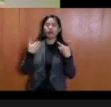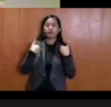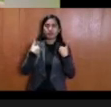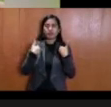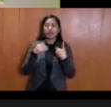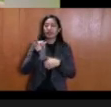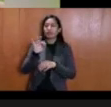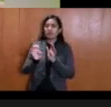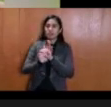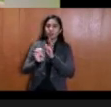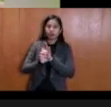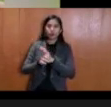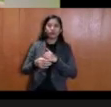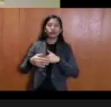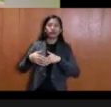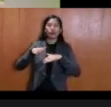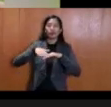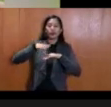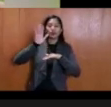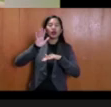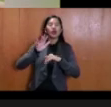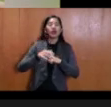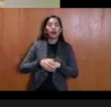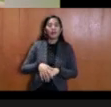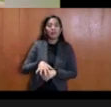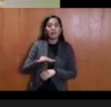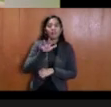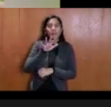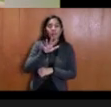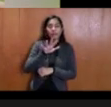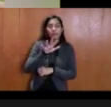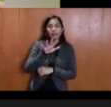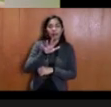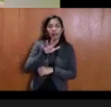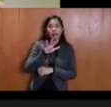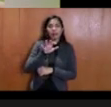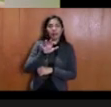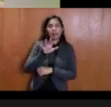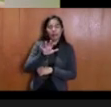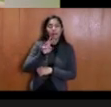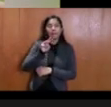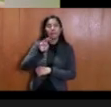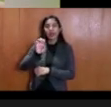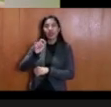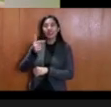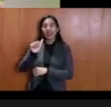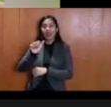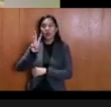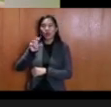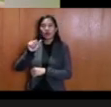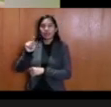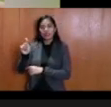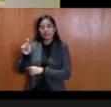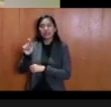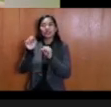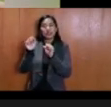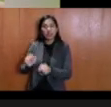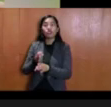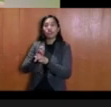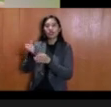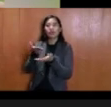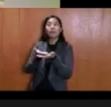beyond 5 megawatts as your peak demand, regular peak demand, you can directly buy from the